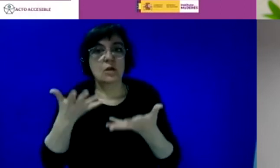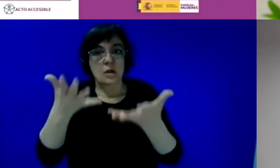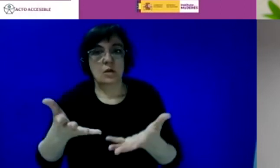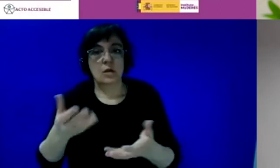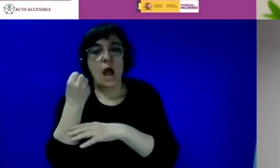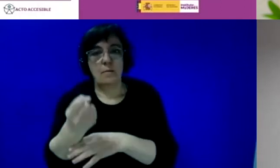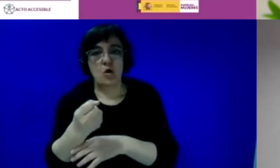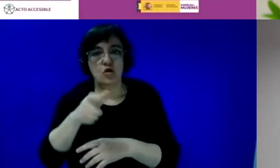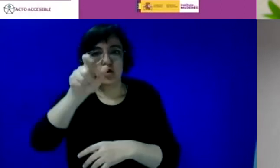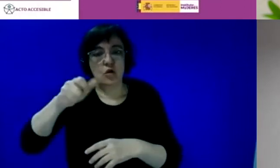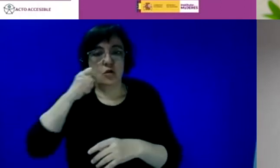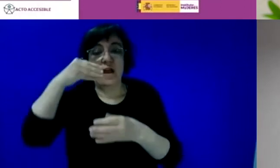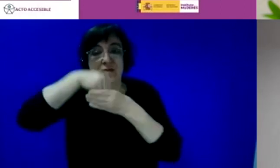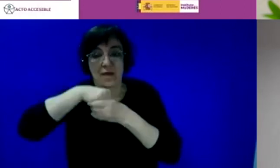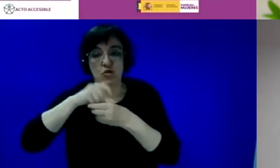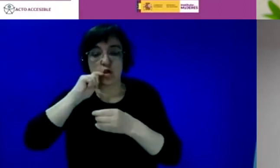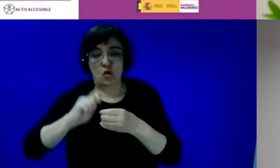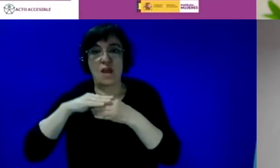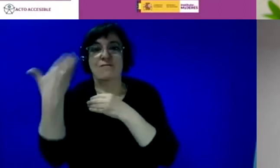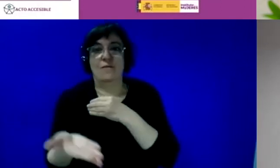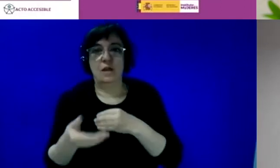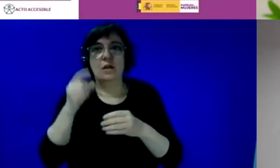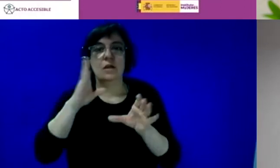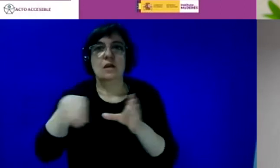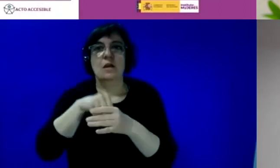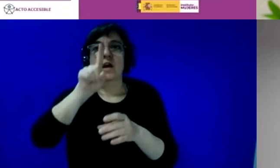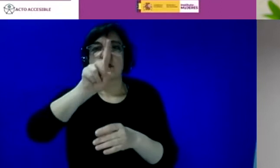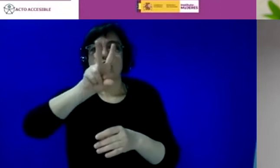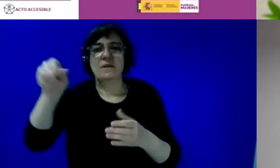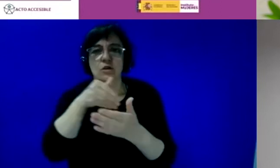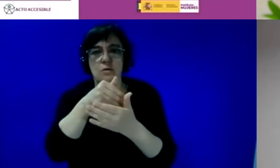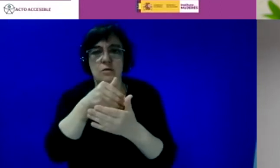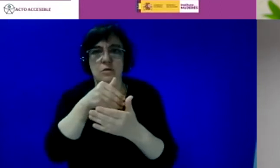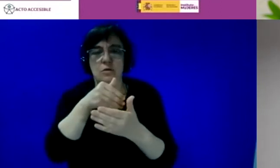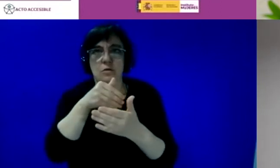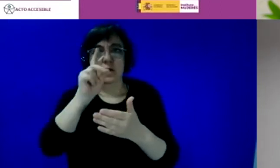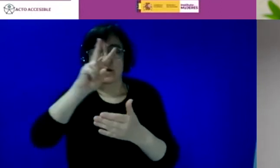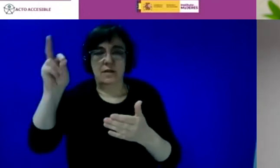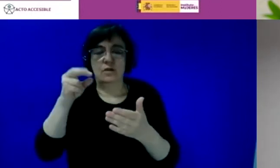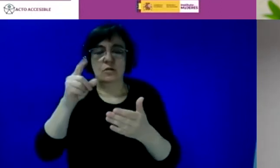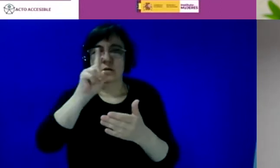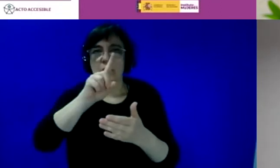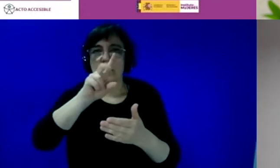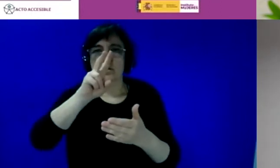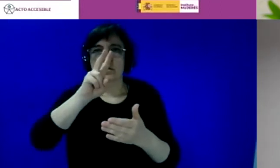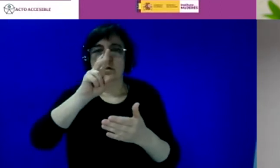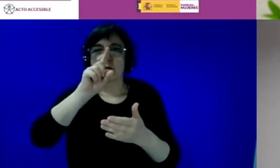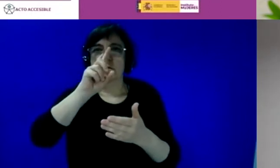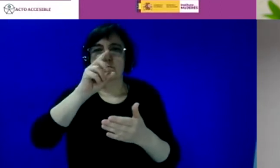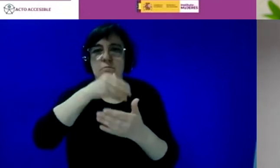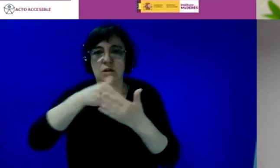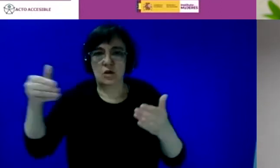including 120 million euro budget of support to Ukraine and 1.2 billion euro in emergency loans